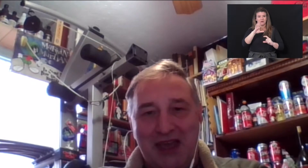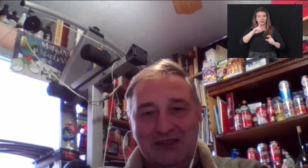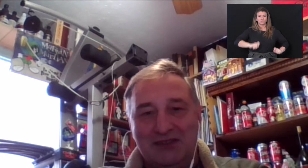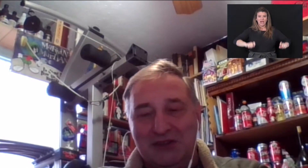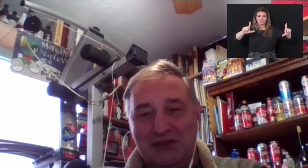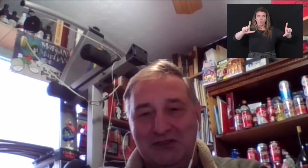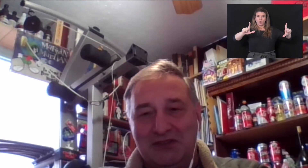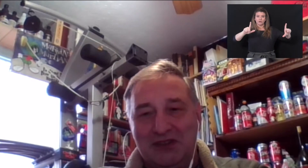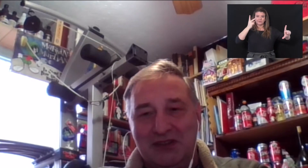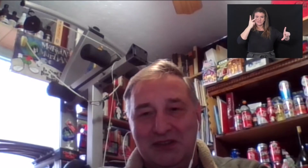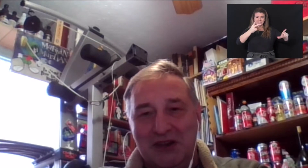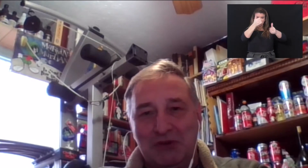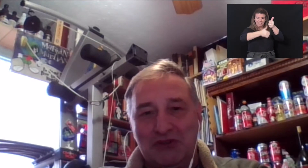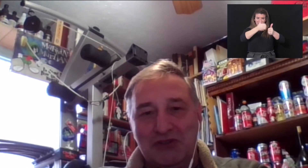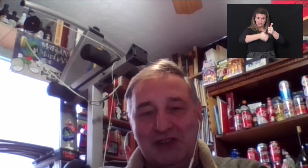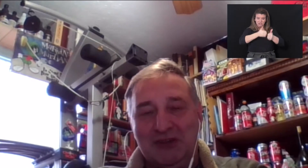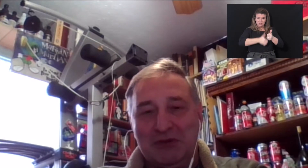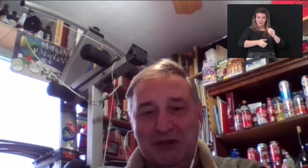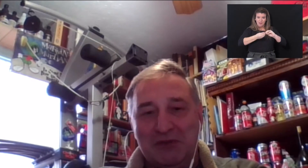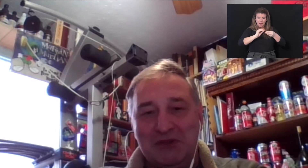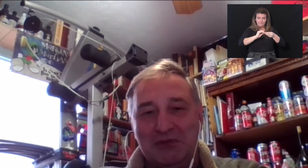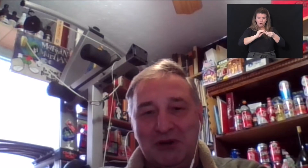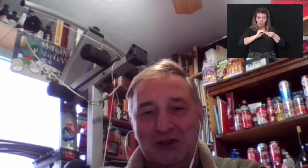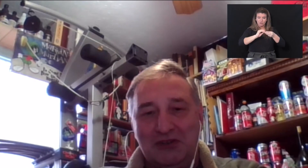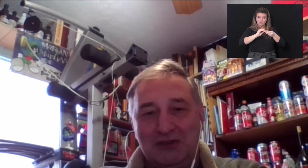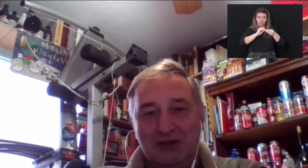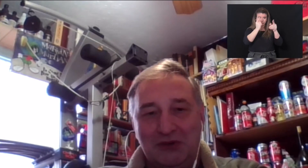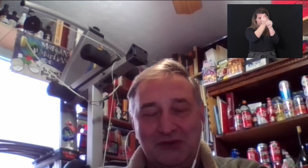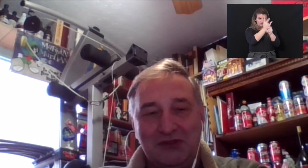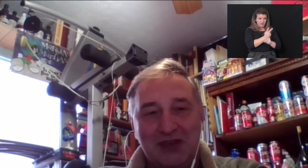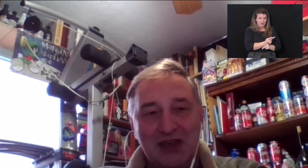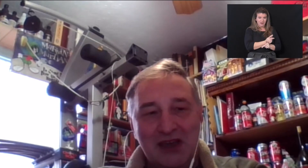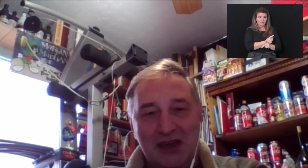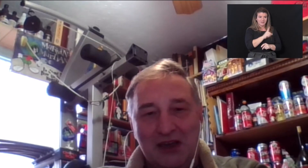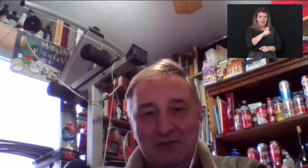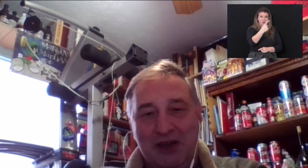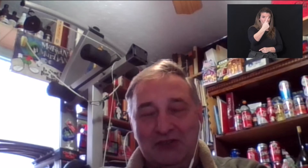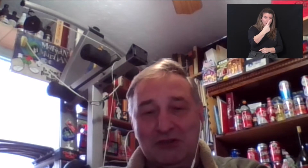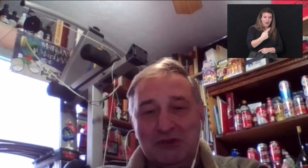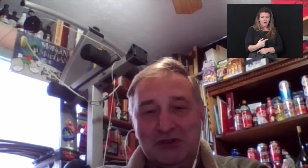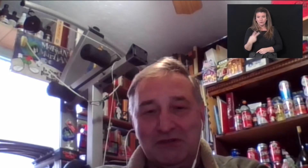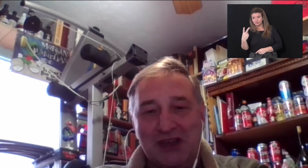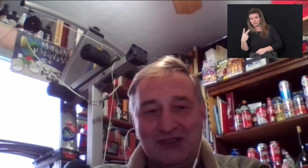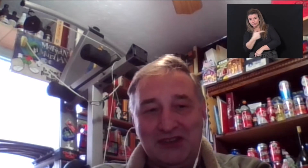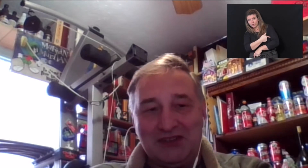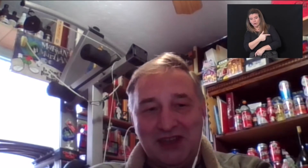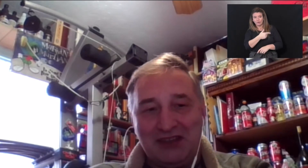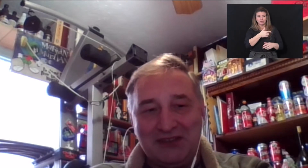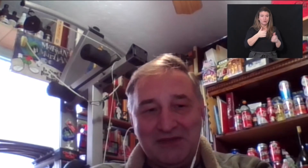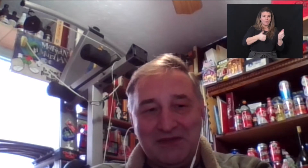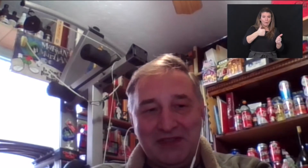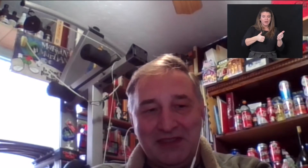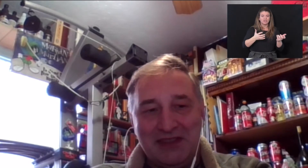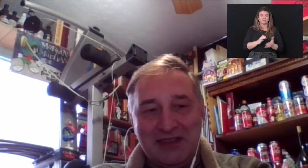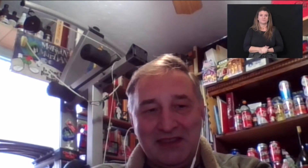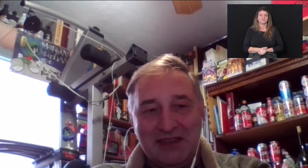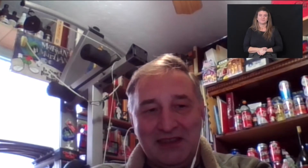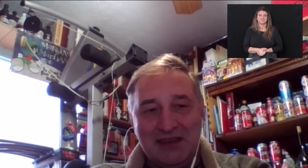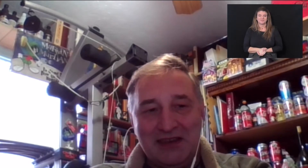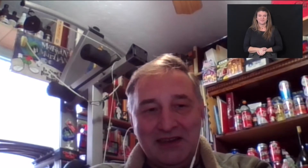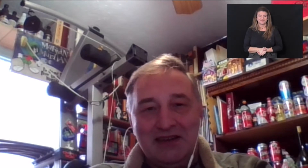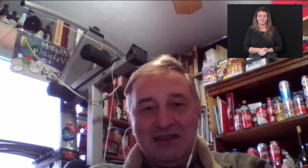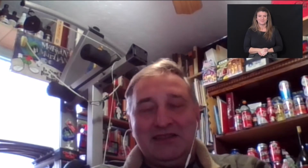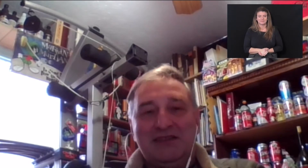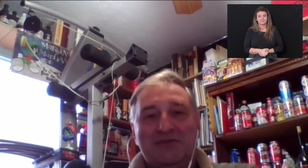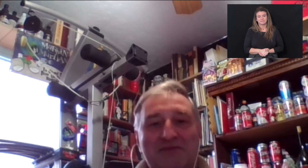dashboard for that, so the numbers are tracked separately from the 1 and 2 dose Pfizer and Moderna vaccines? Thanks.